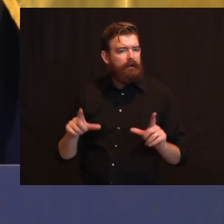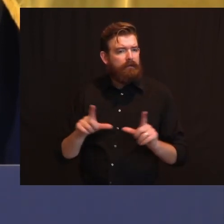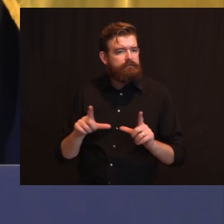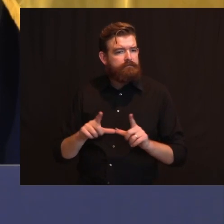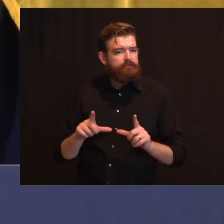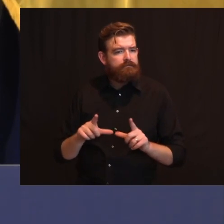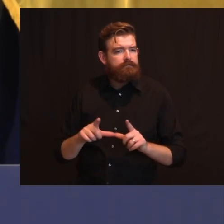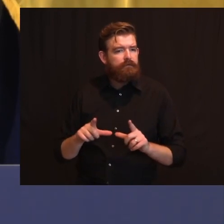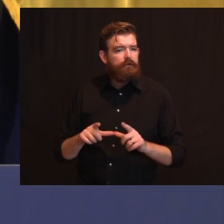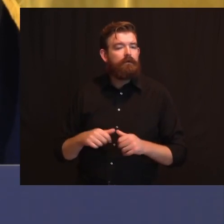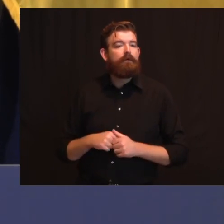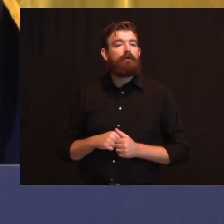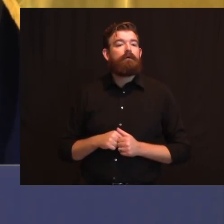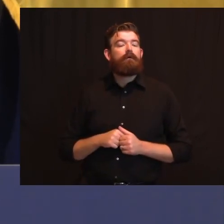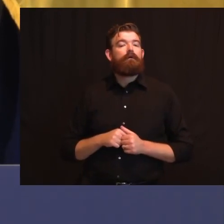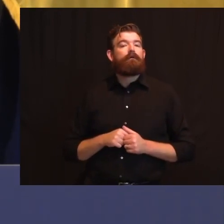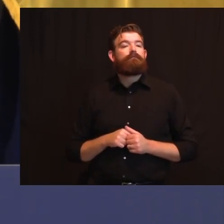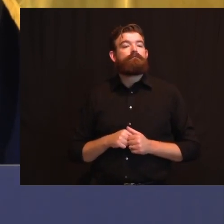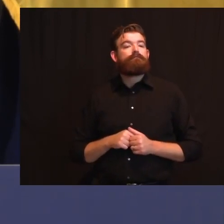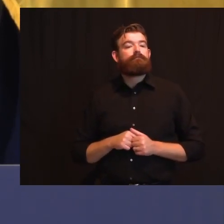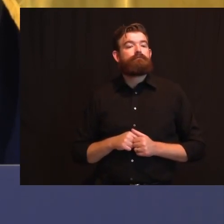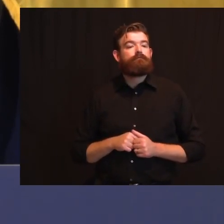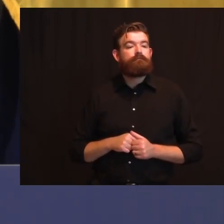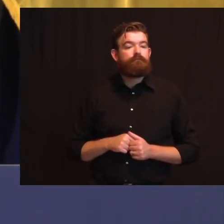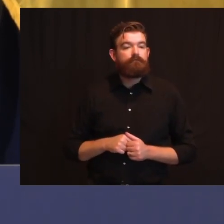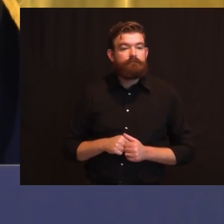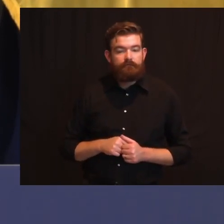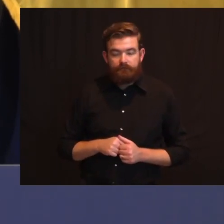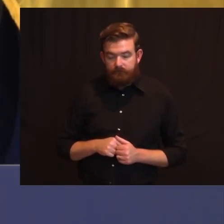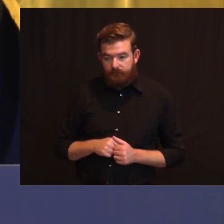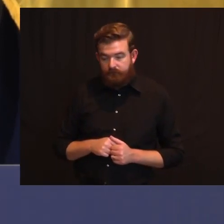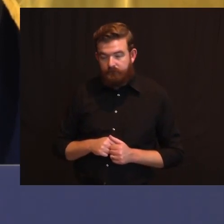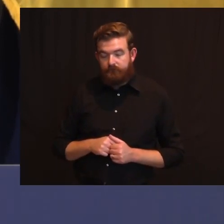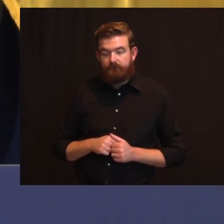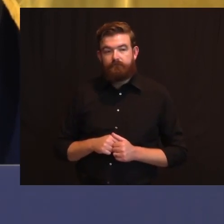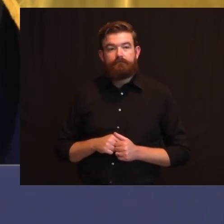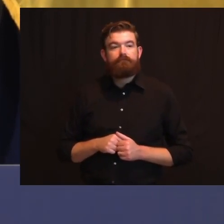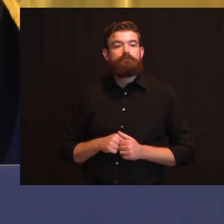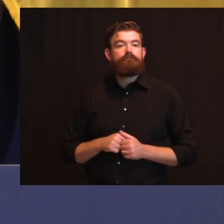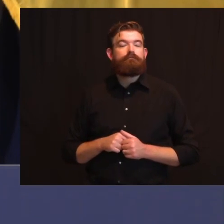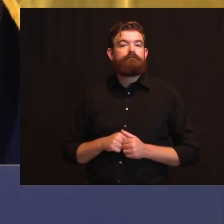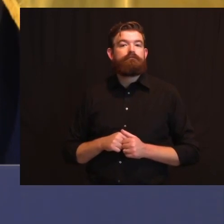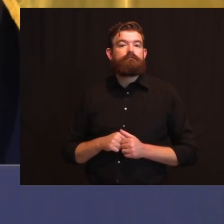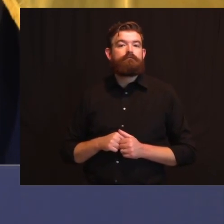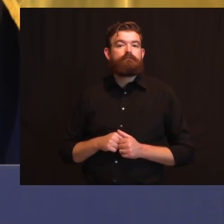appointment, and how do they file it? And will you extend licenses and other documents to the end of 2020?